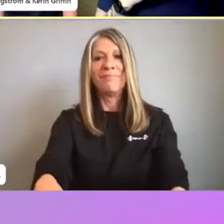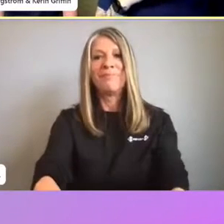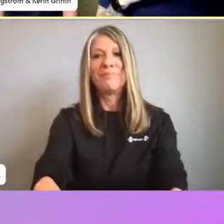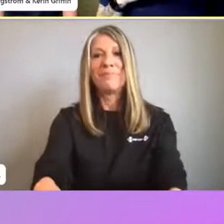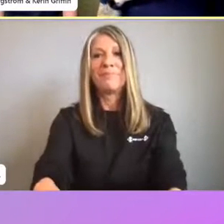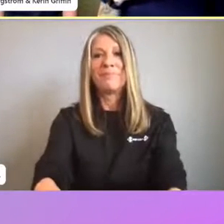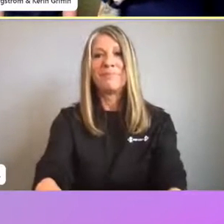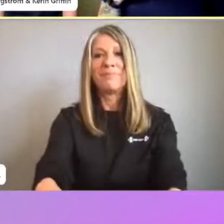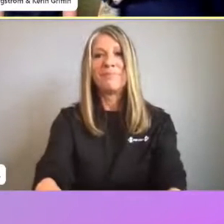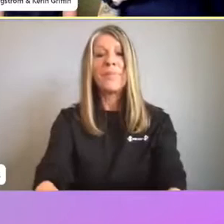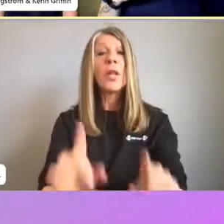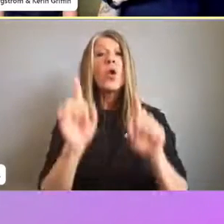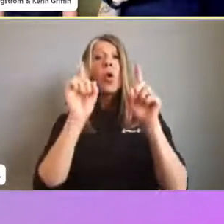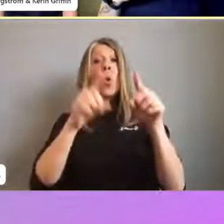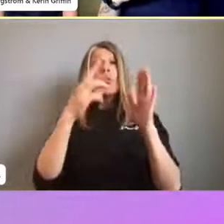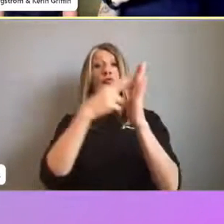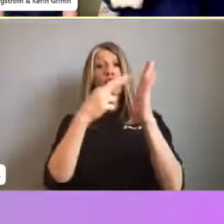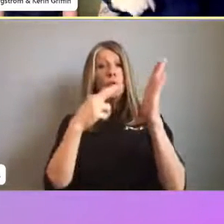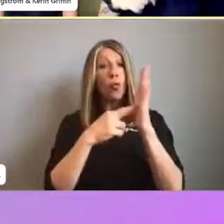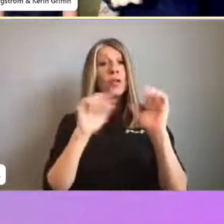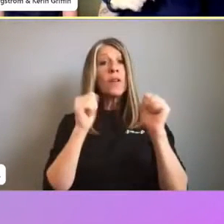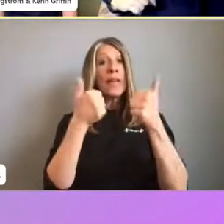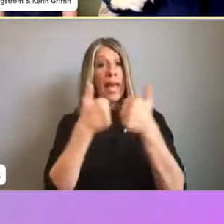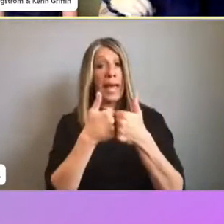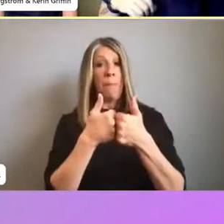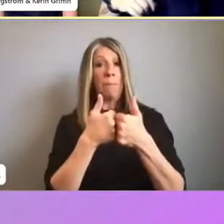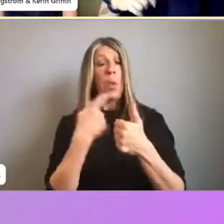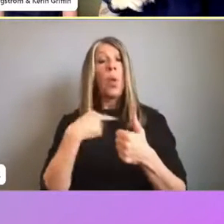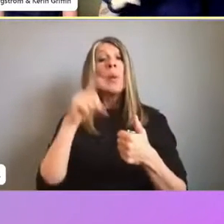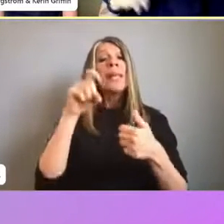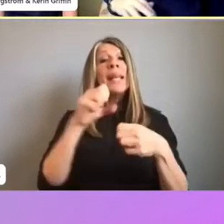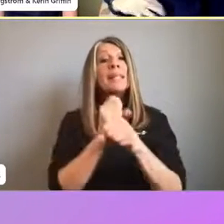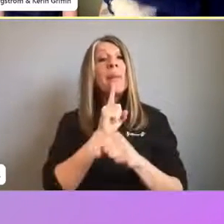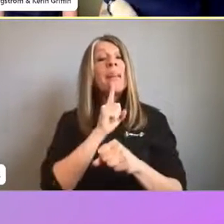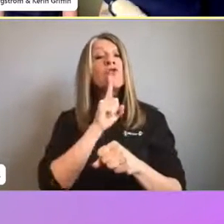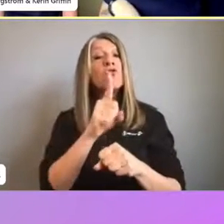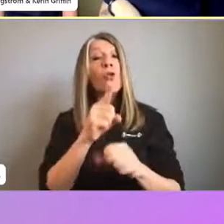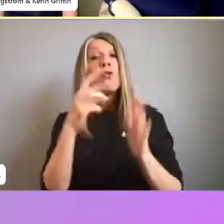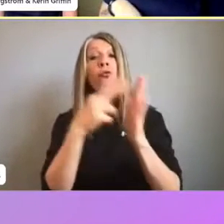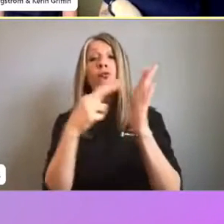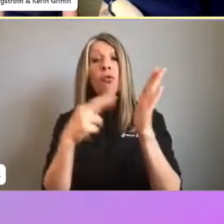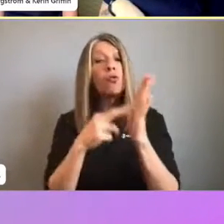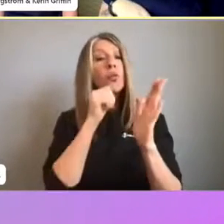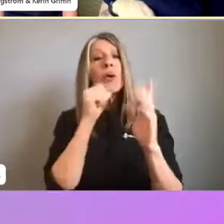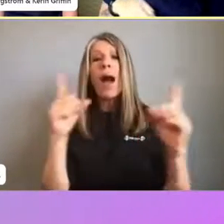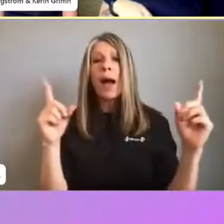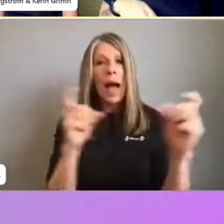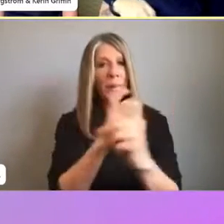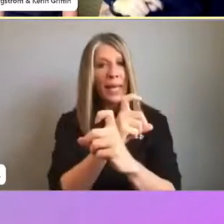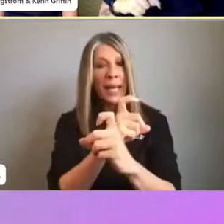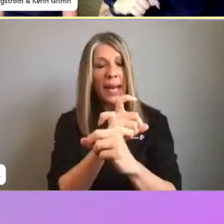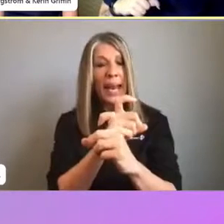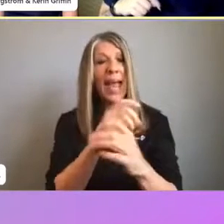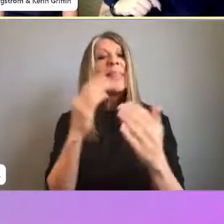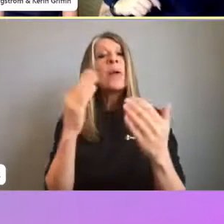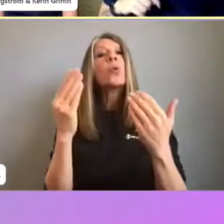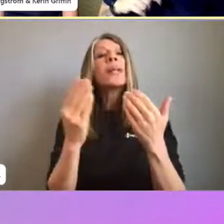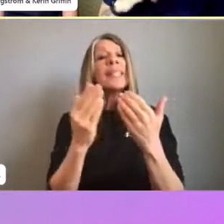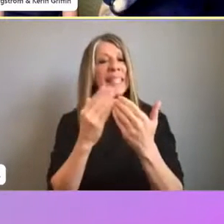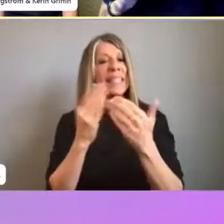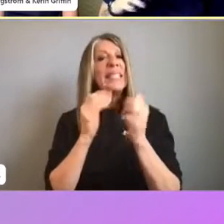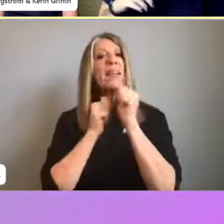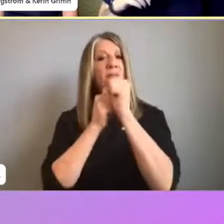Next, going to the rules of the game. We needed to make sure that the rules were not complicated and they were easy to